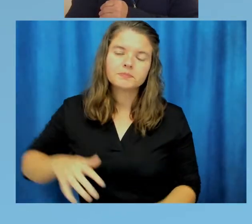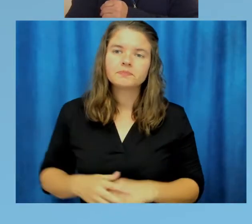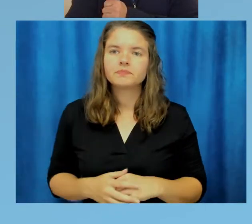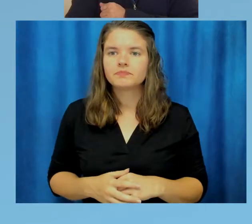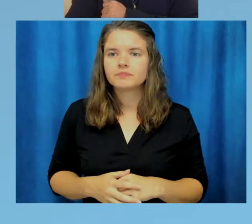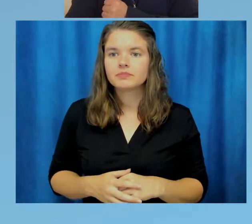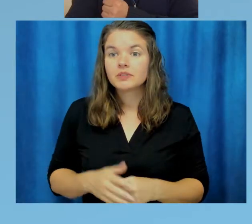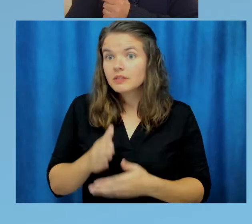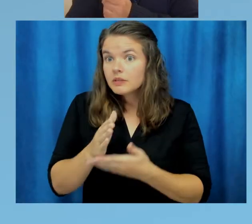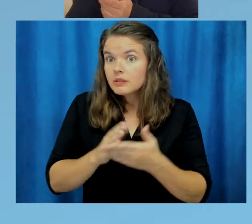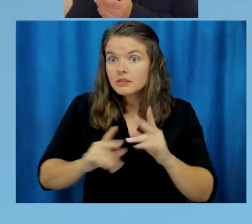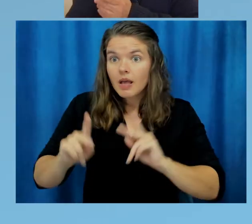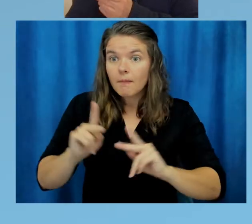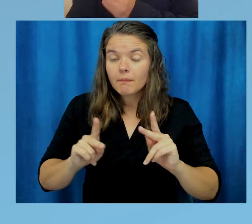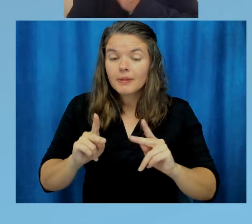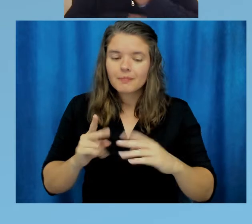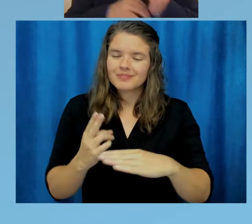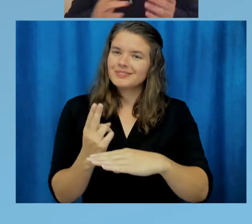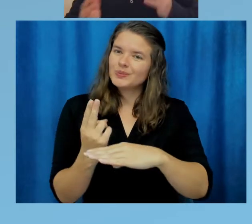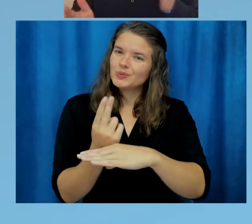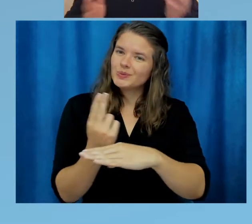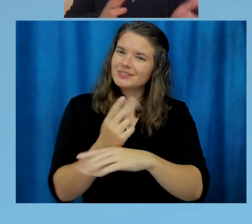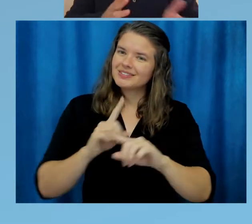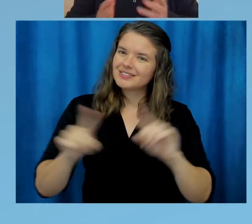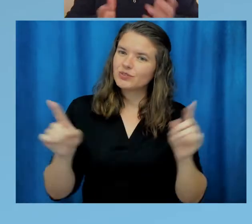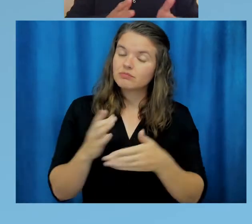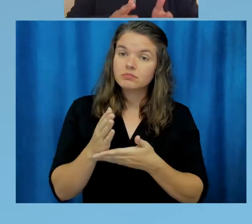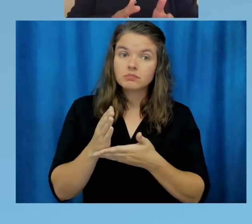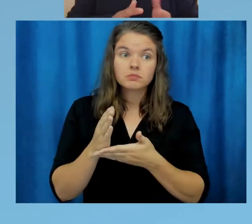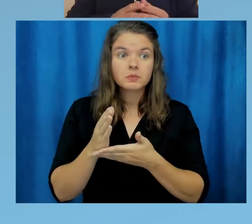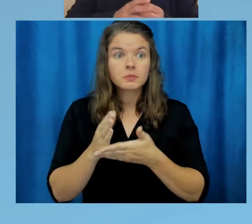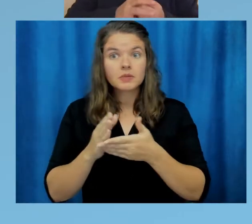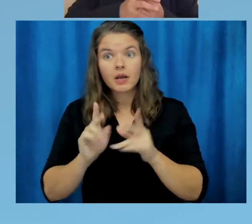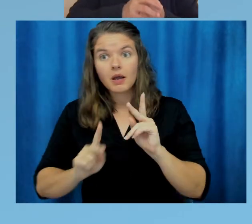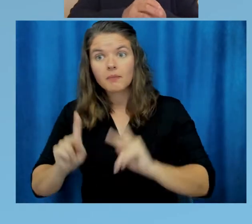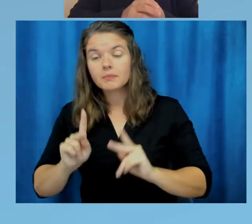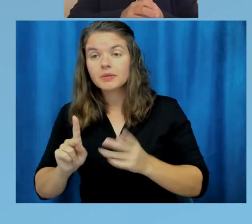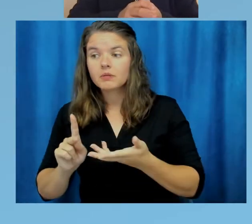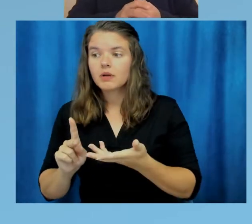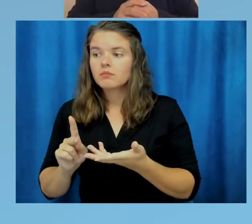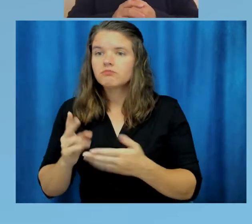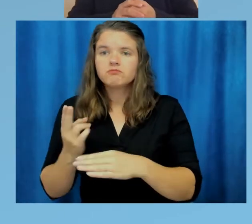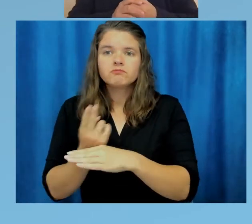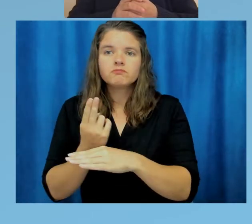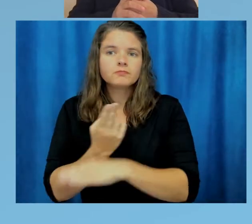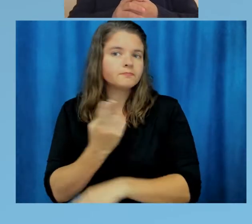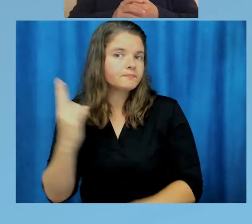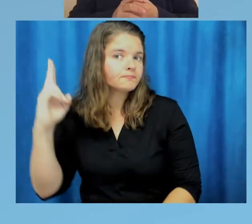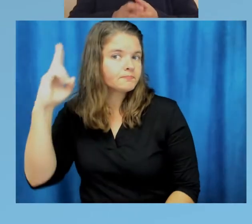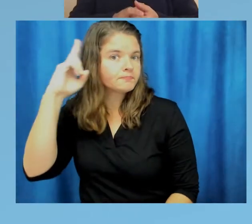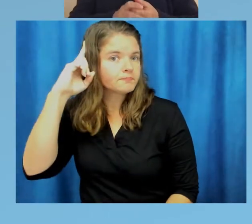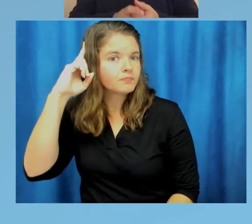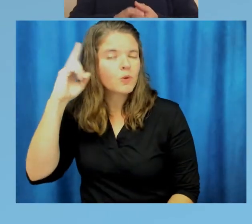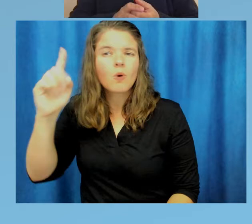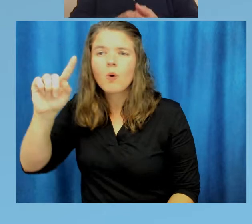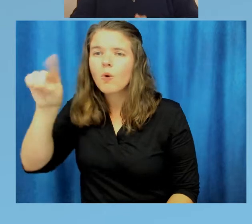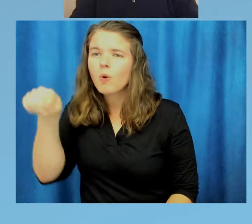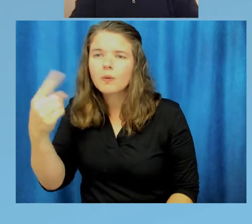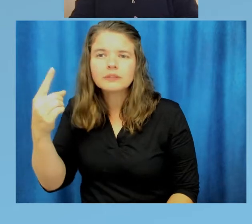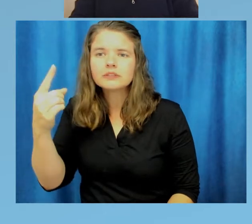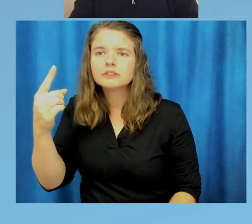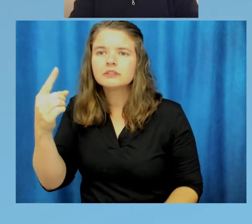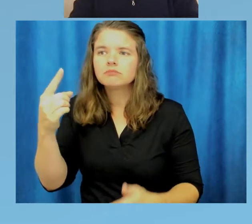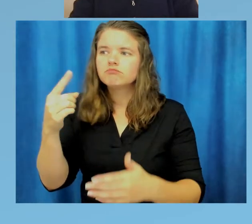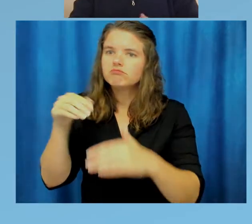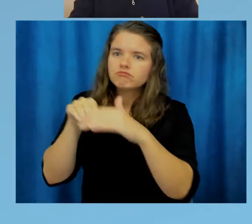of a benefit, and some people use them differently. You also have some people who are using their cochlear